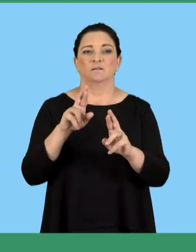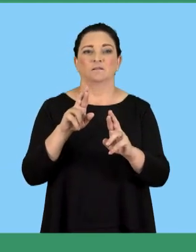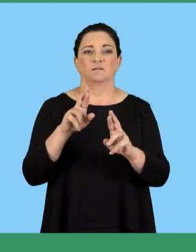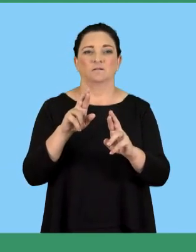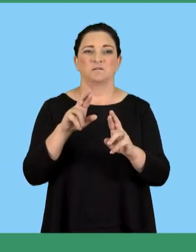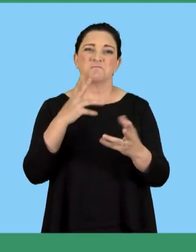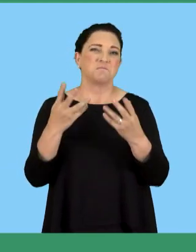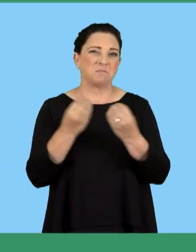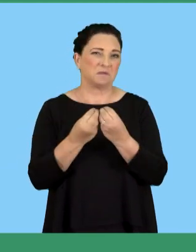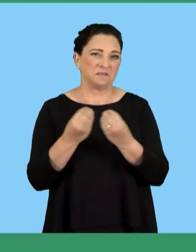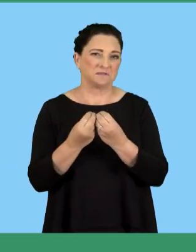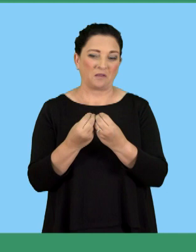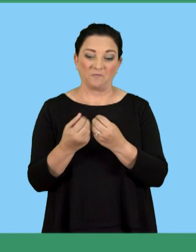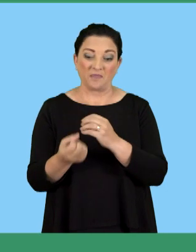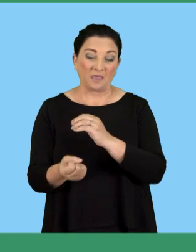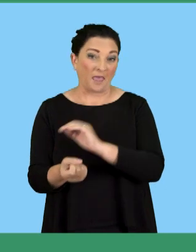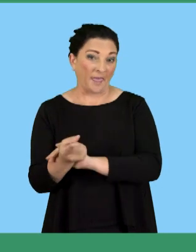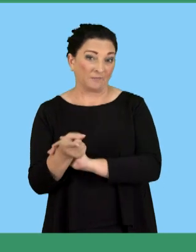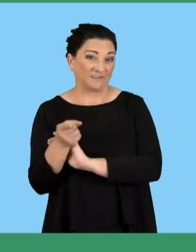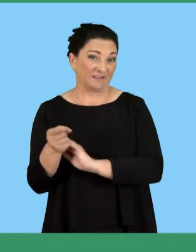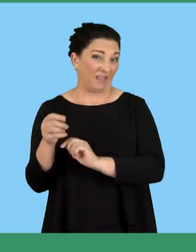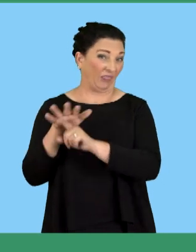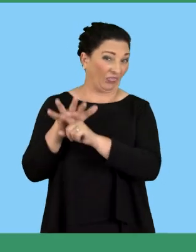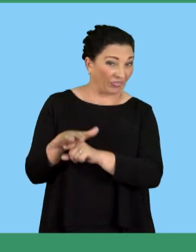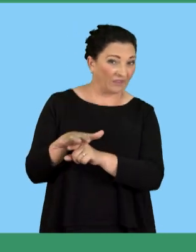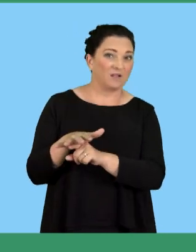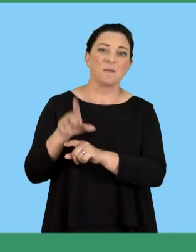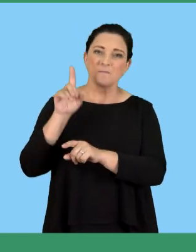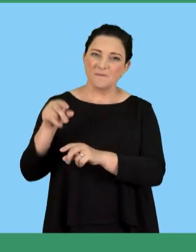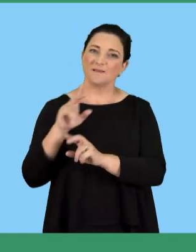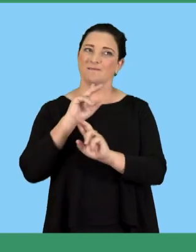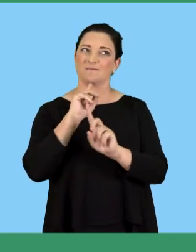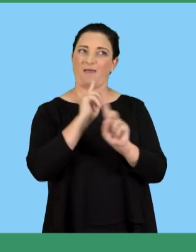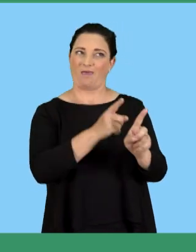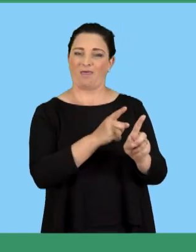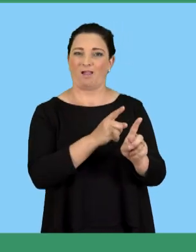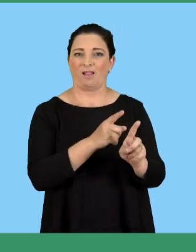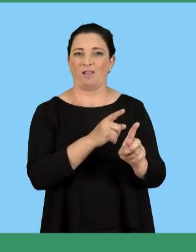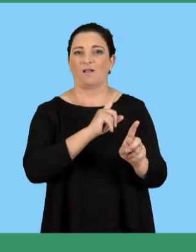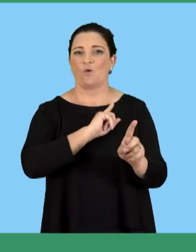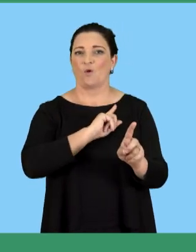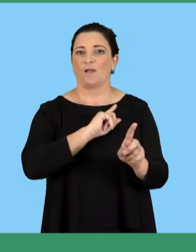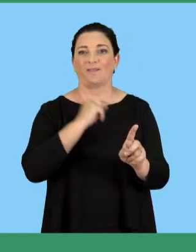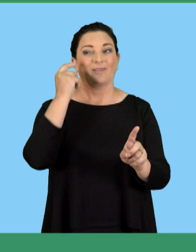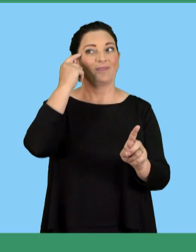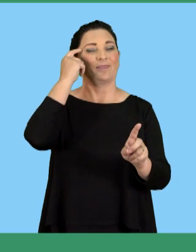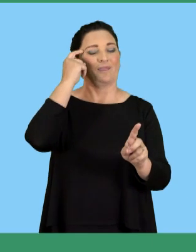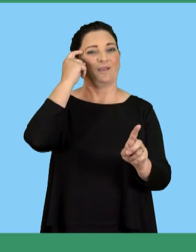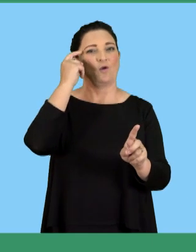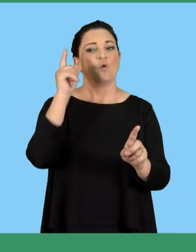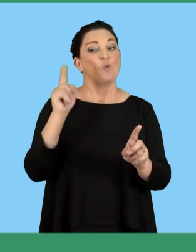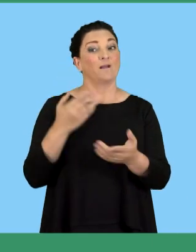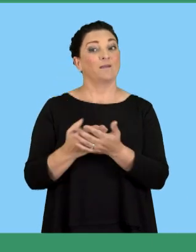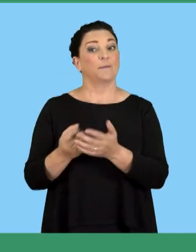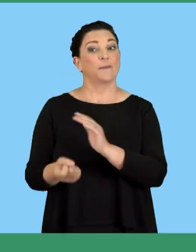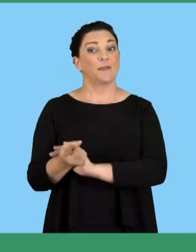down or jot it down for you to be able to use for practice. So advise businesses on the implication of equality, respect, and